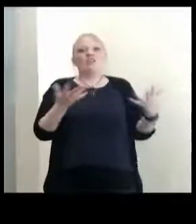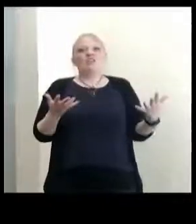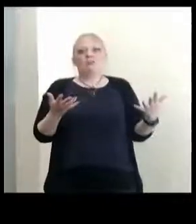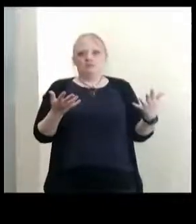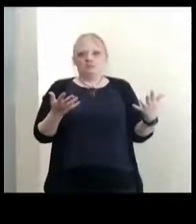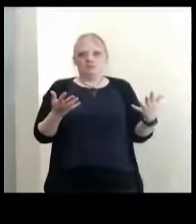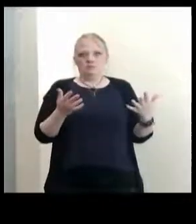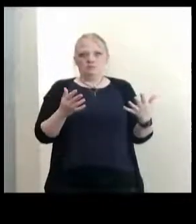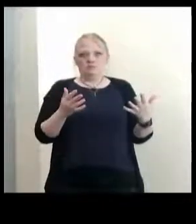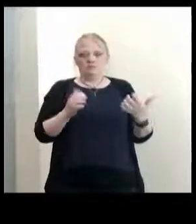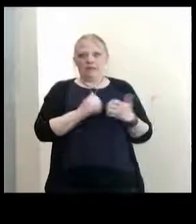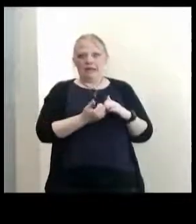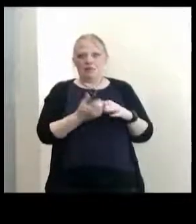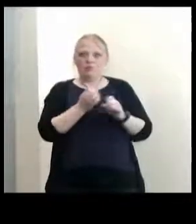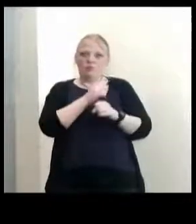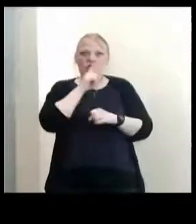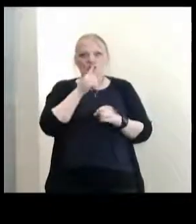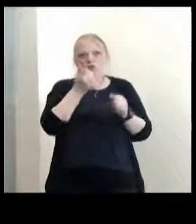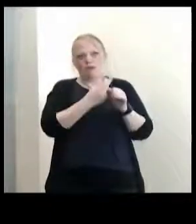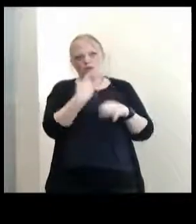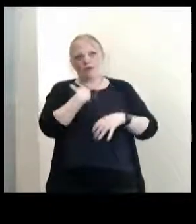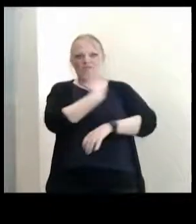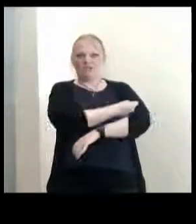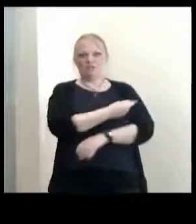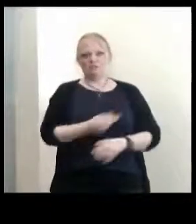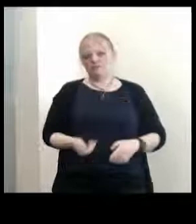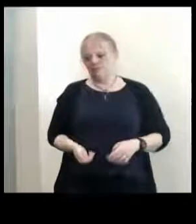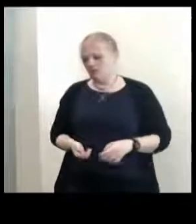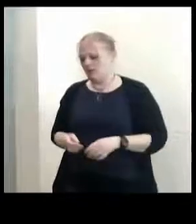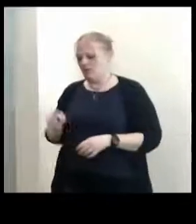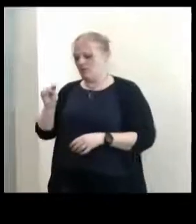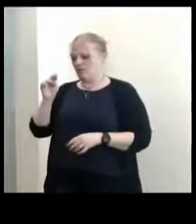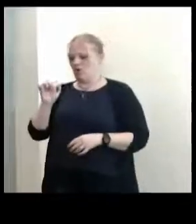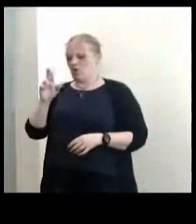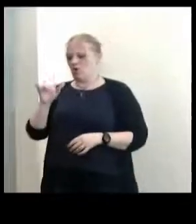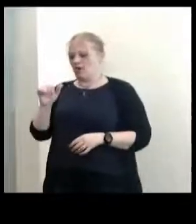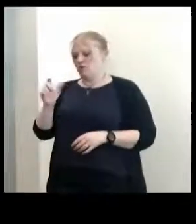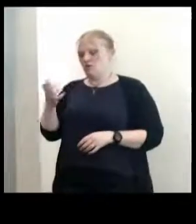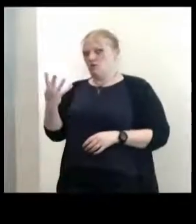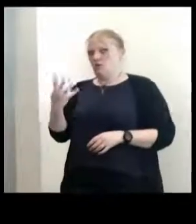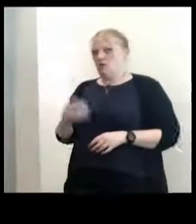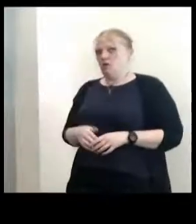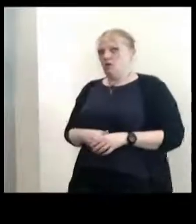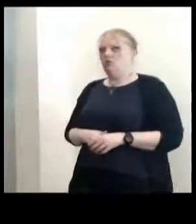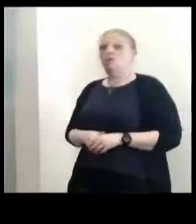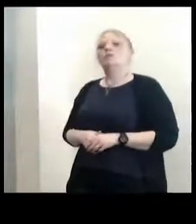it, it's to ensure that people are vaccinated. Marley Tuskus, Channel 4.